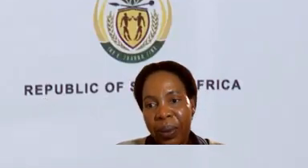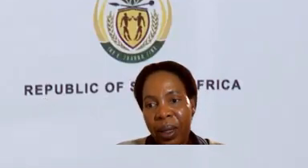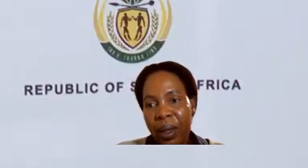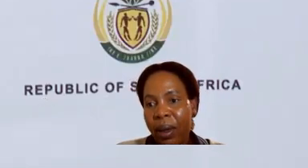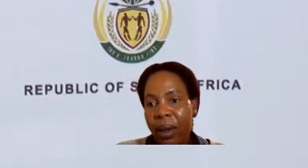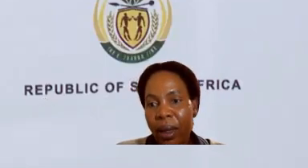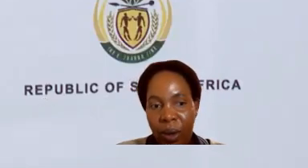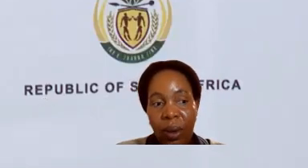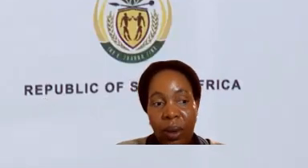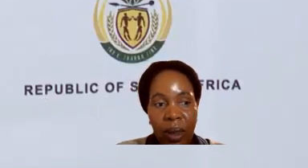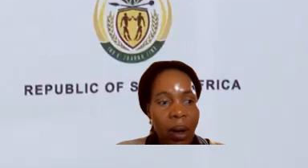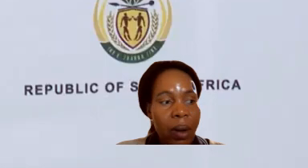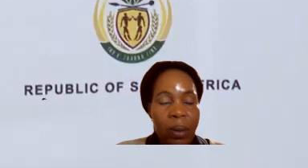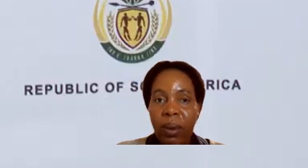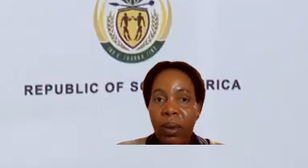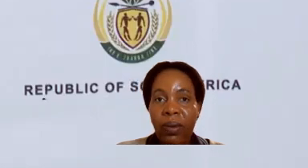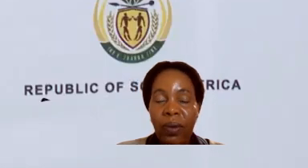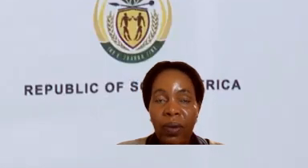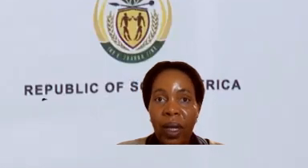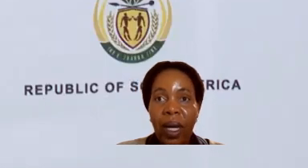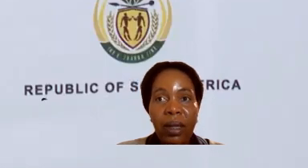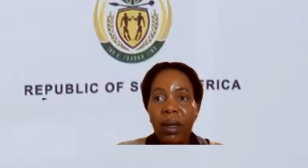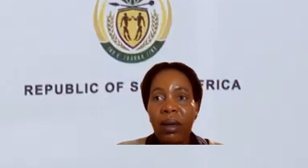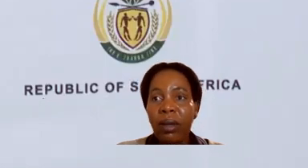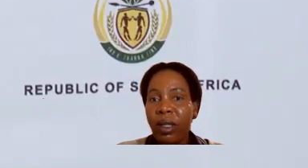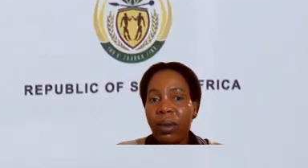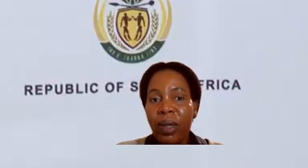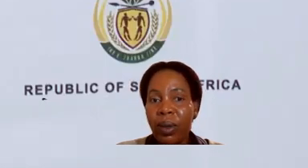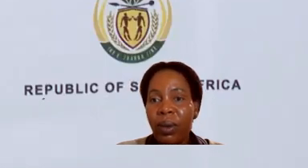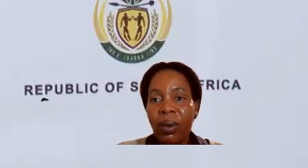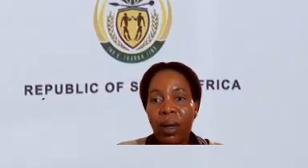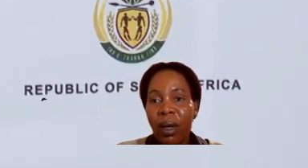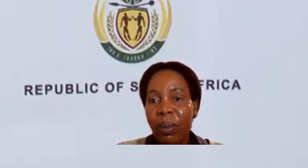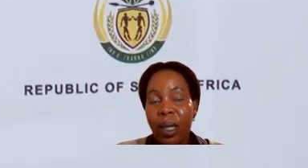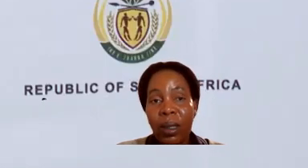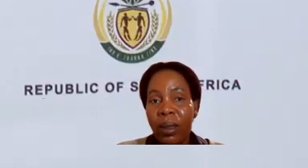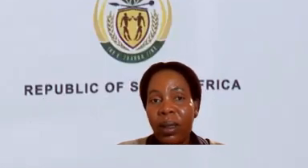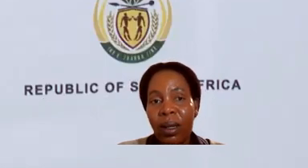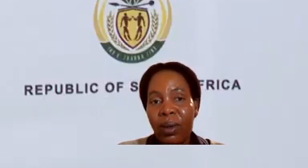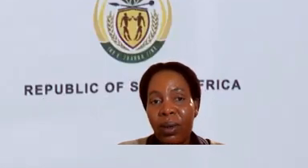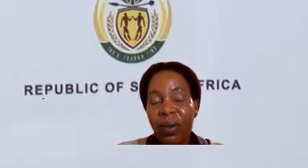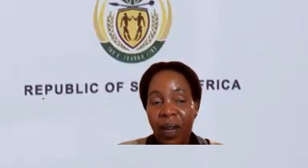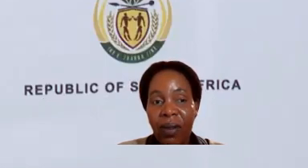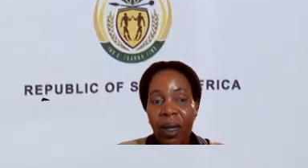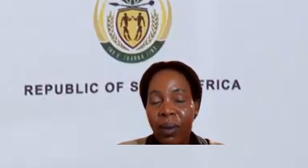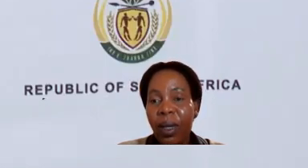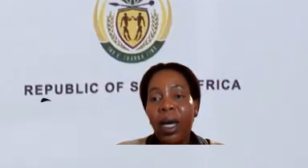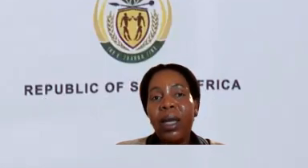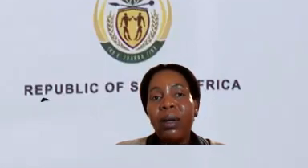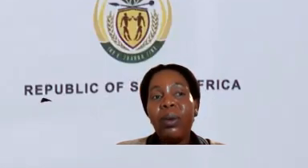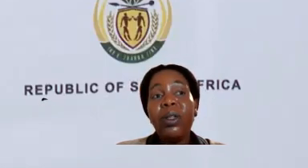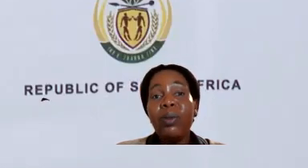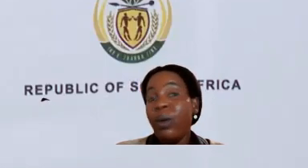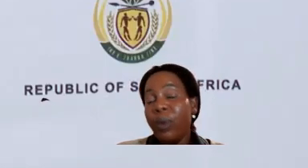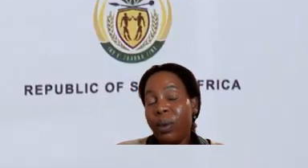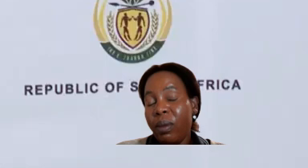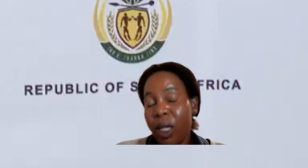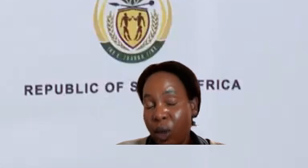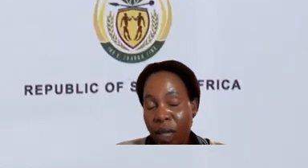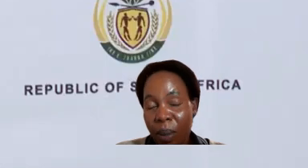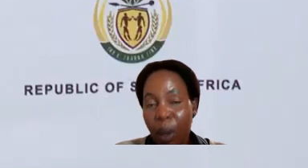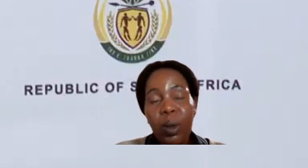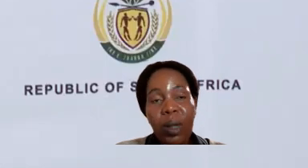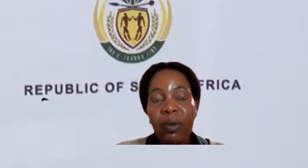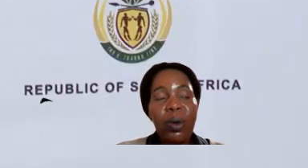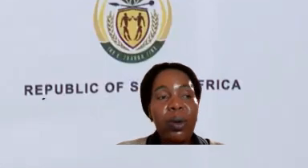rescuer. That's true. Just go. If you feel like they need to be rescued, please do the favor.